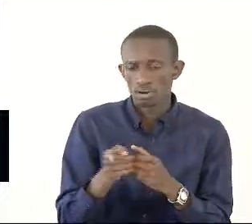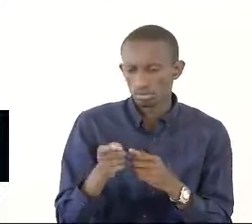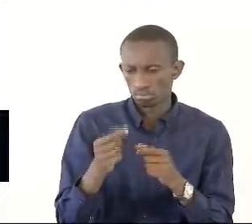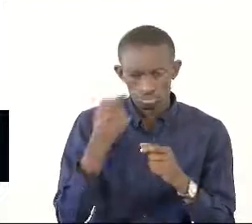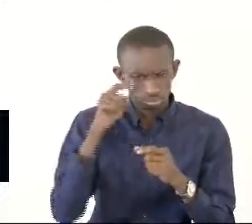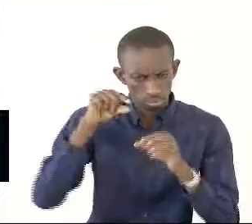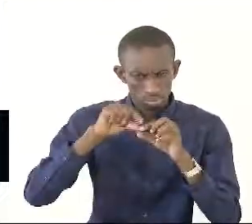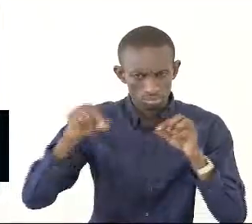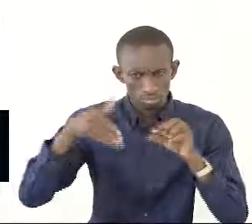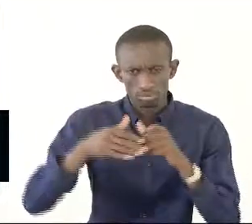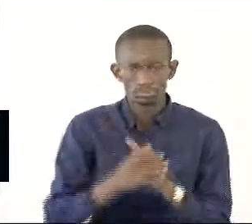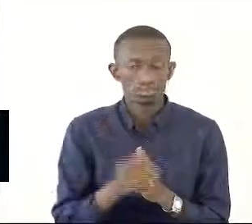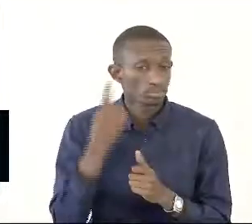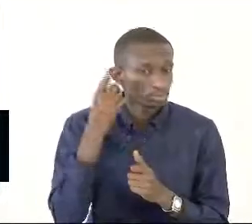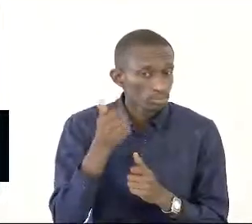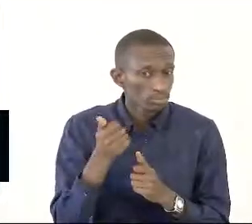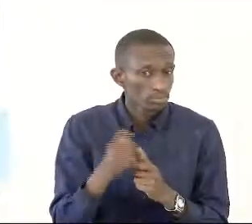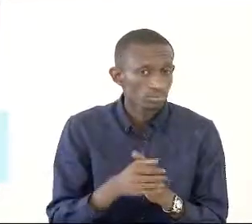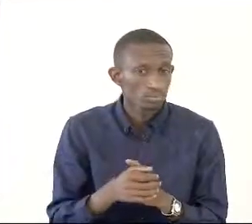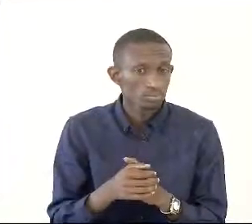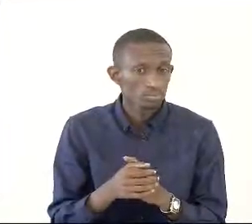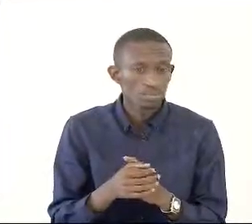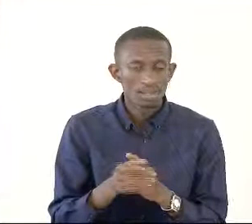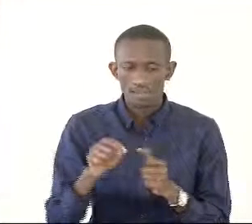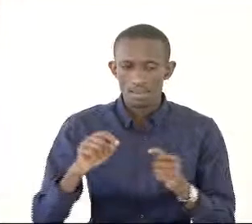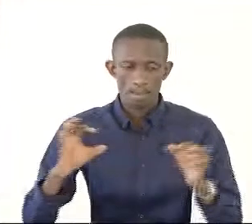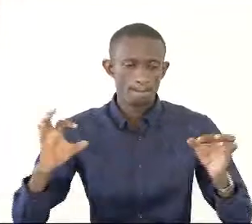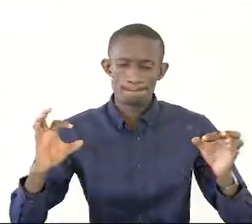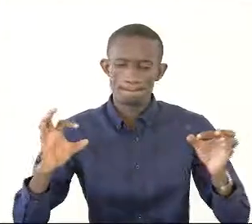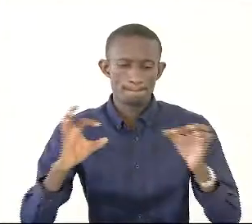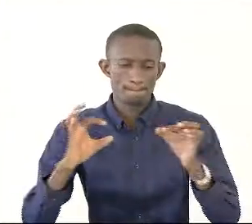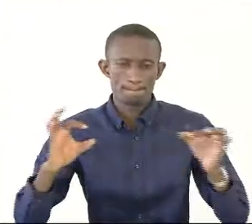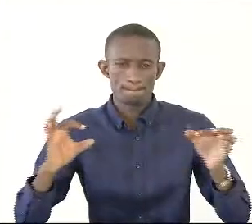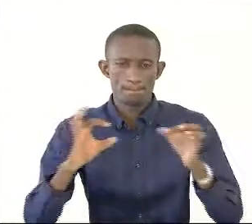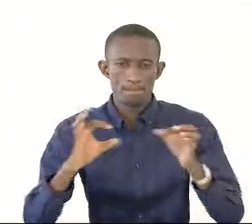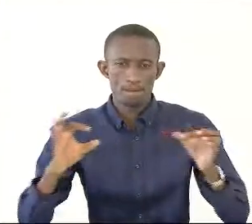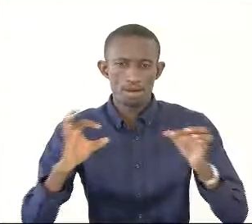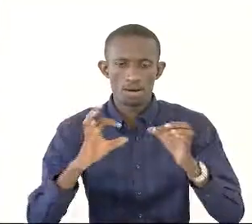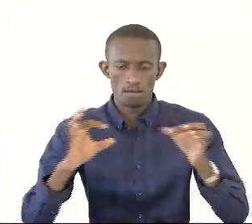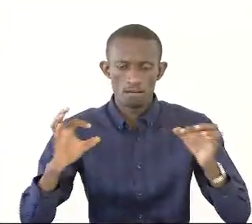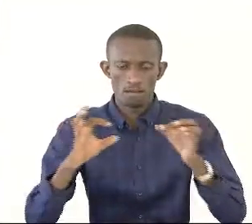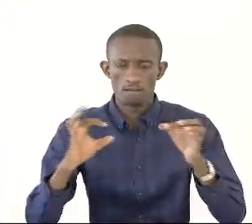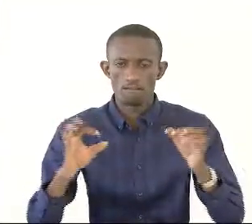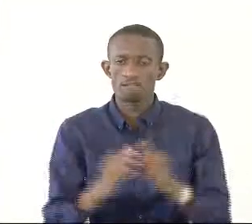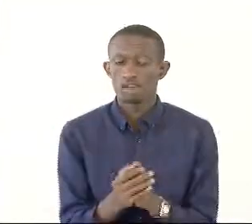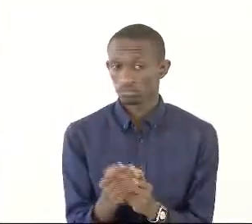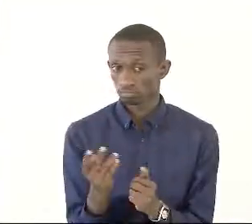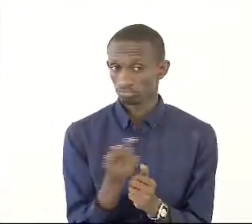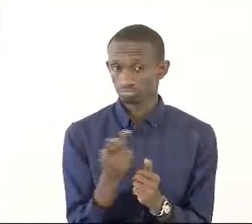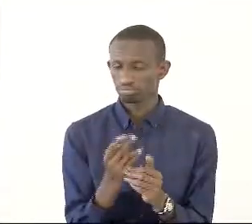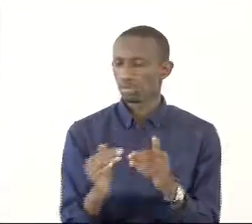understand that? So, and what you see, it is now connected to the high potential difference, that is